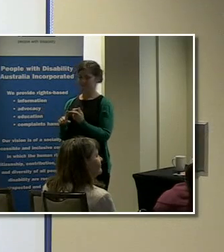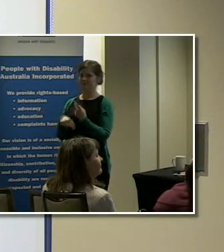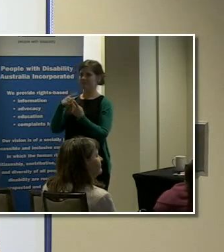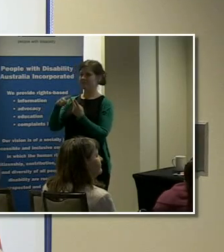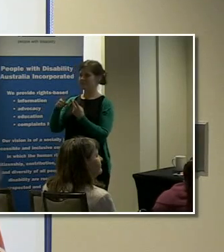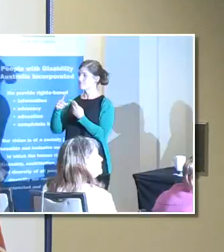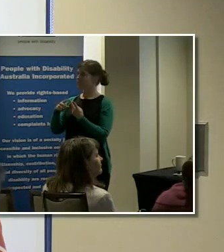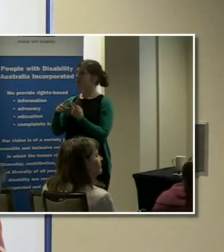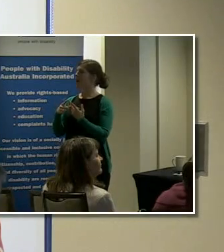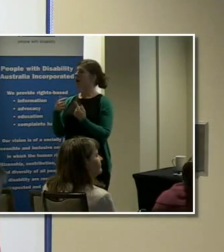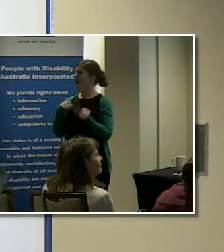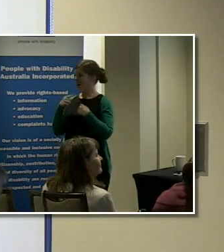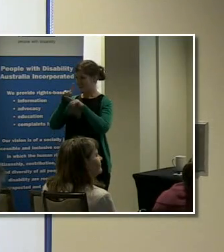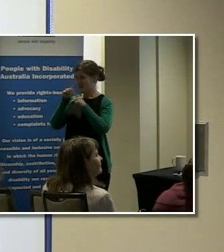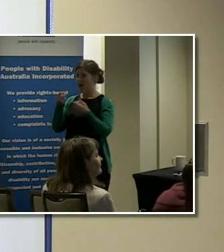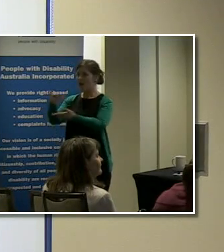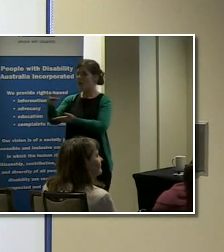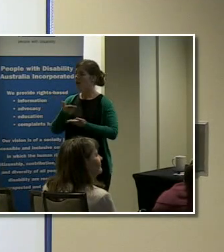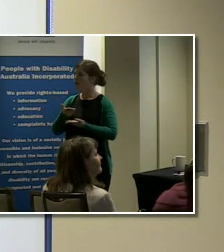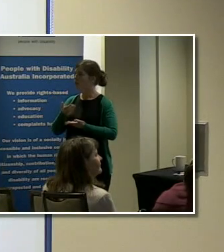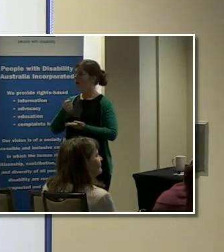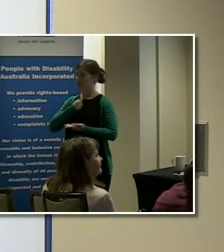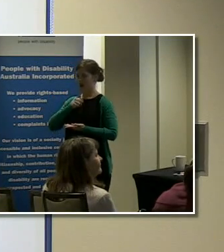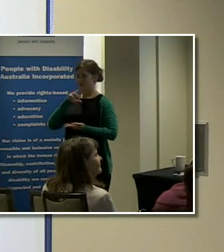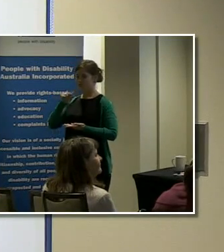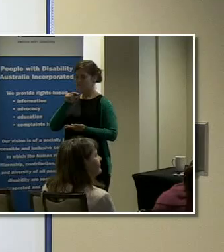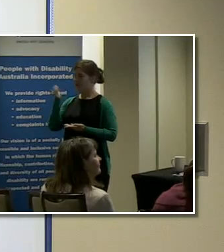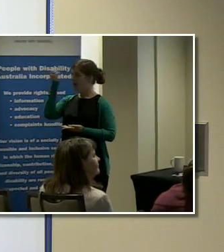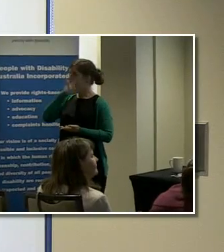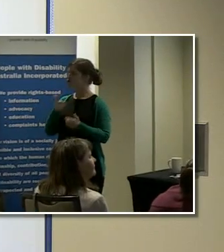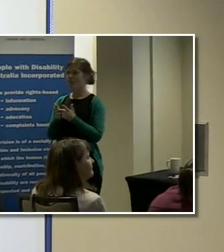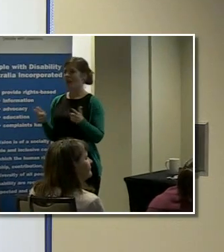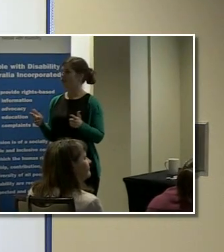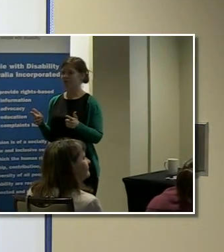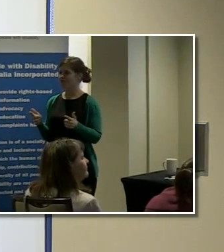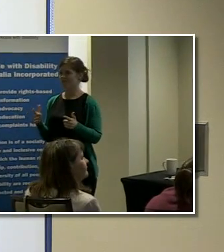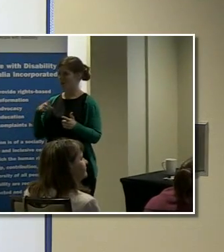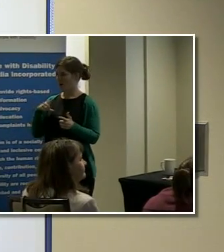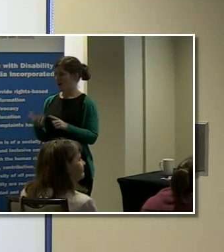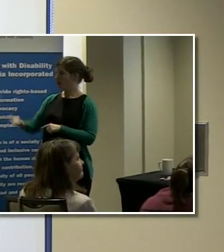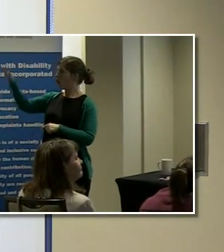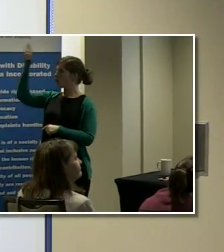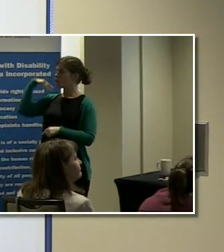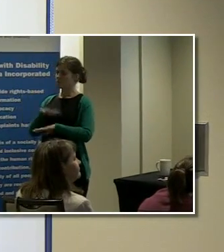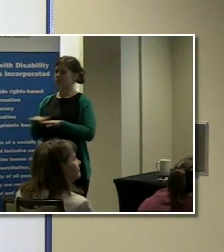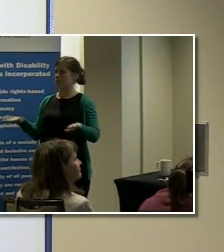And not being able to welcome you to my country and my language, as we were forbidden to talk our language a long time ago.